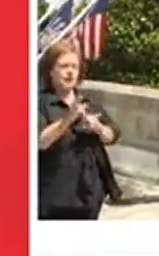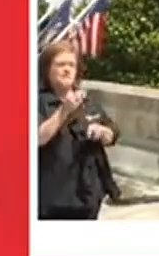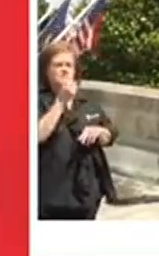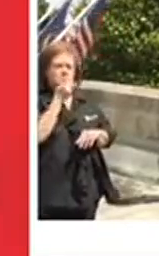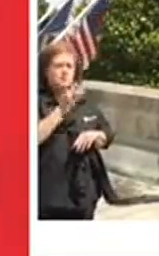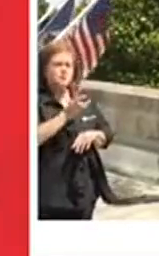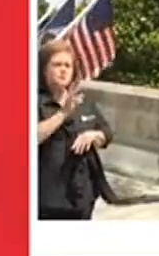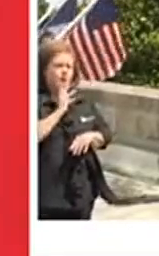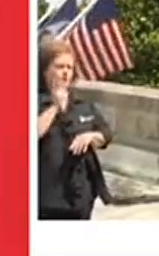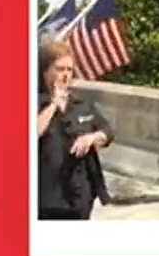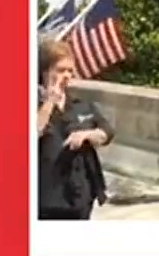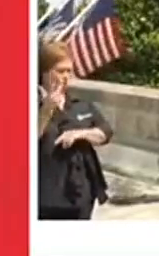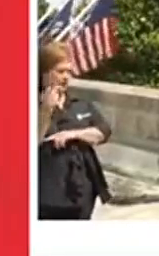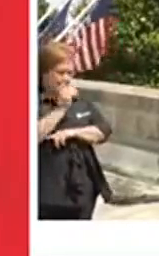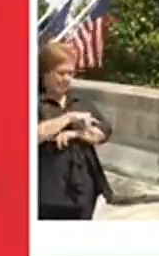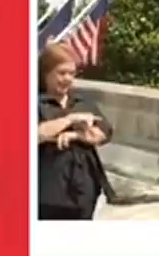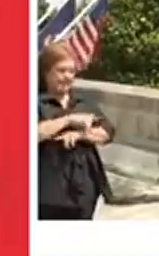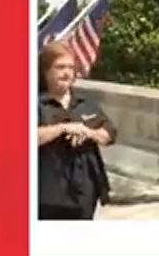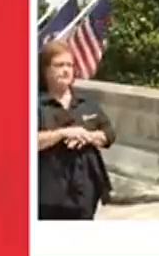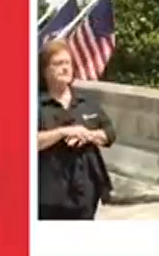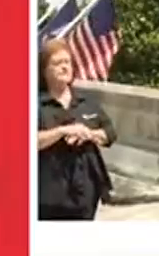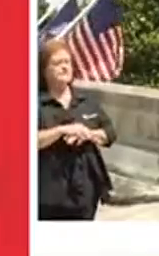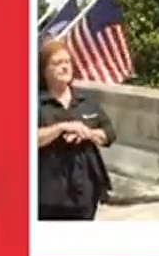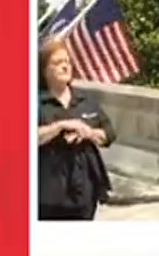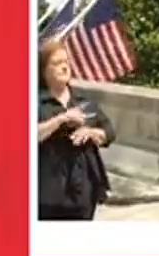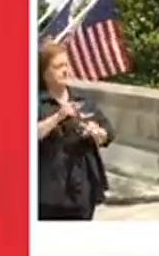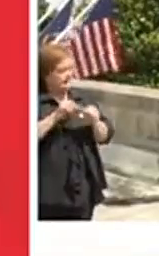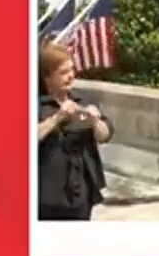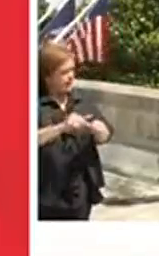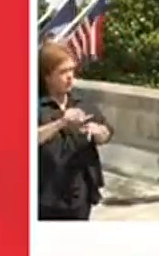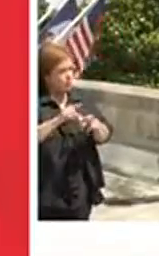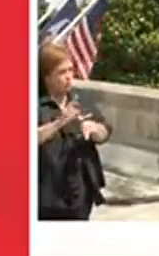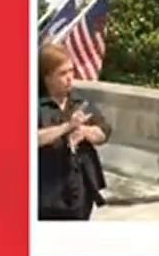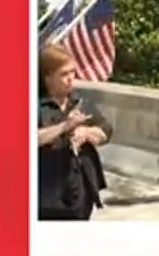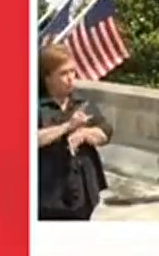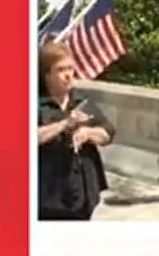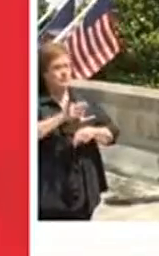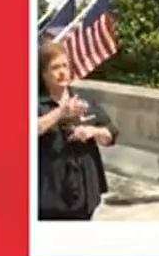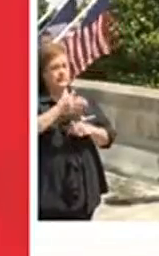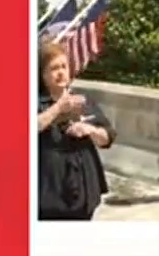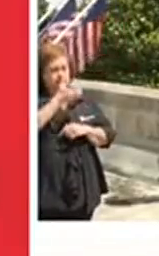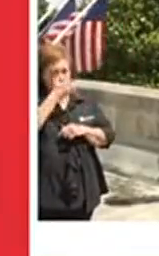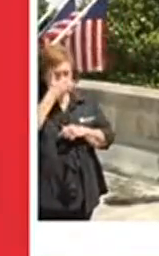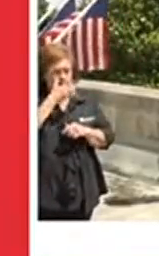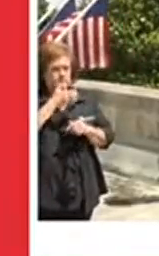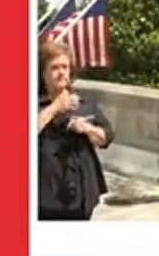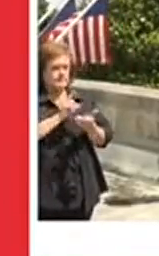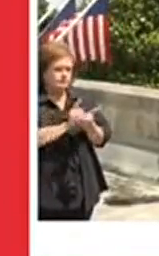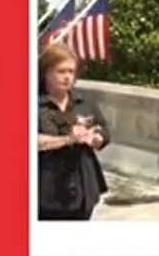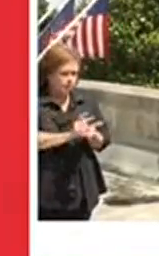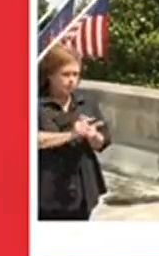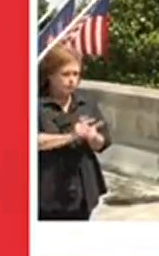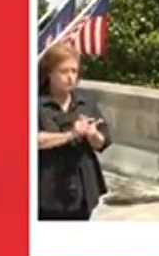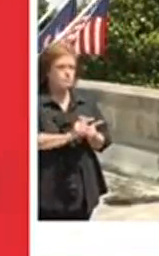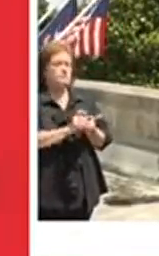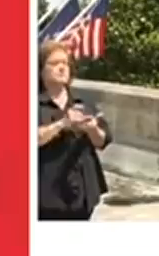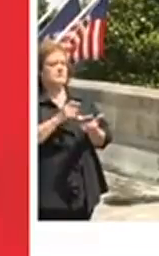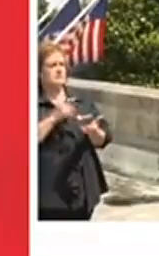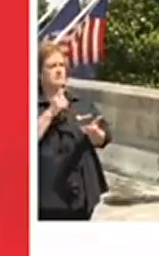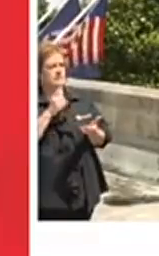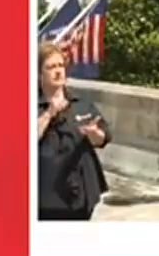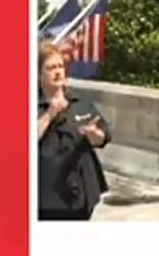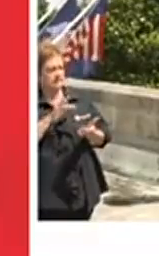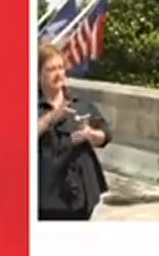Additionally, with COVID-19 in this landscape, please include masks, hand sanitizers, and disinfectants in your supplies. When you're